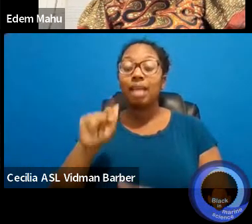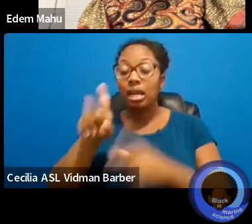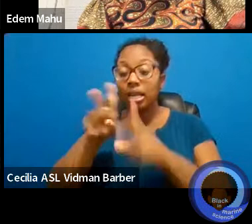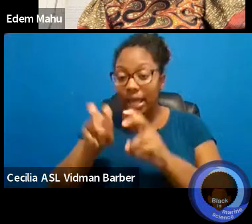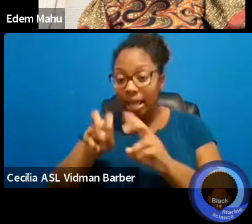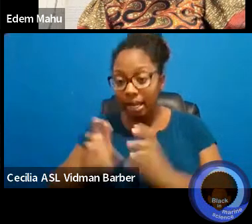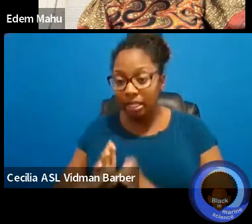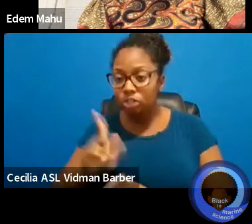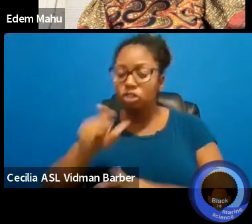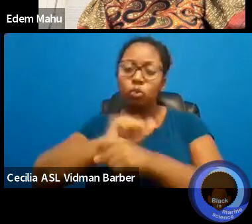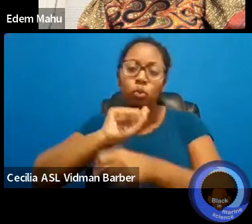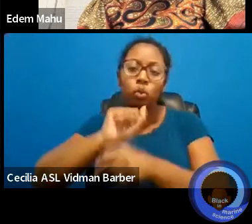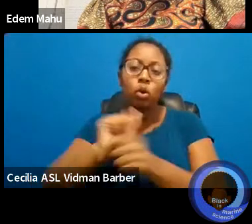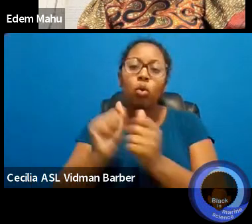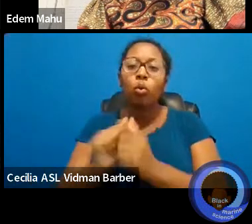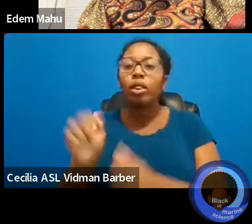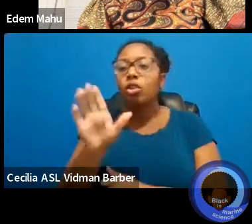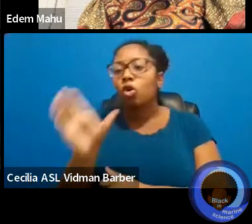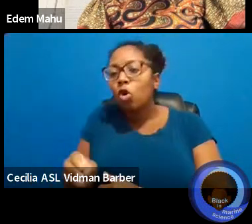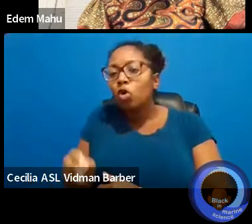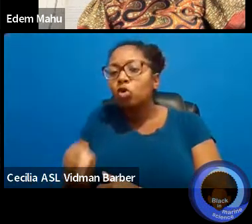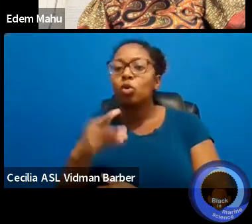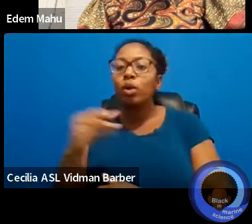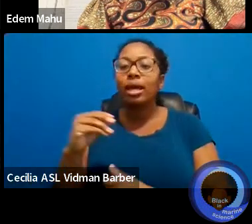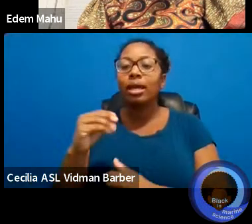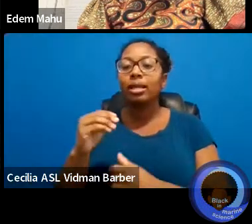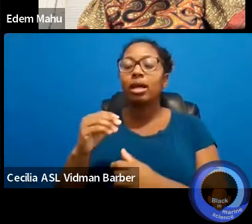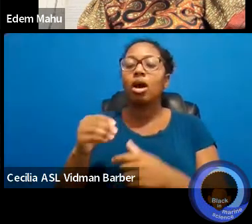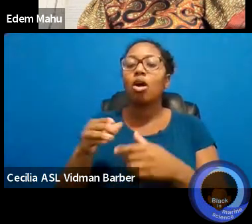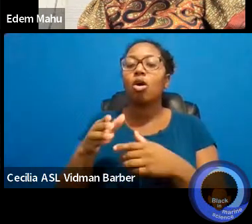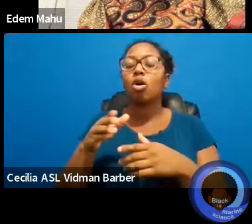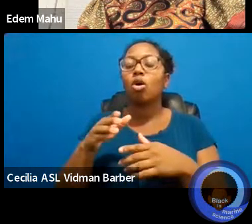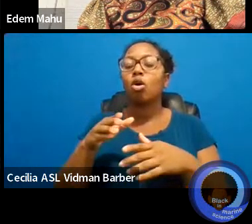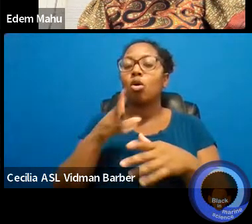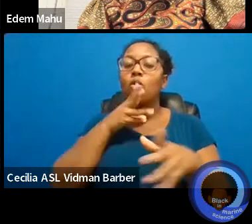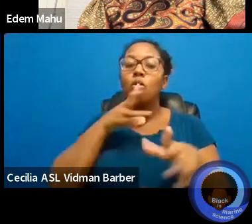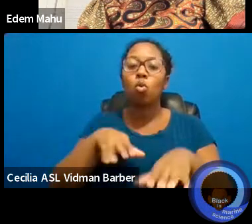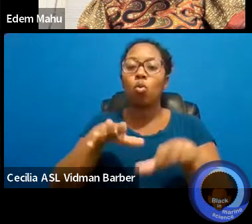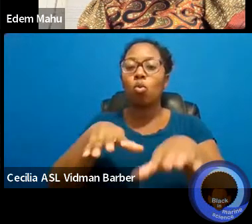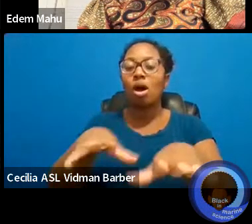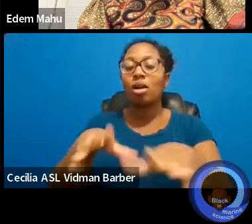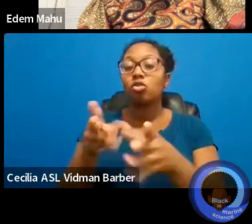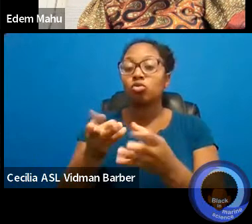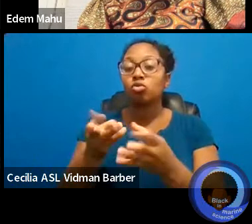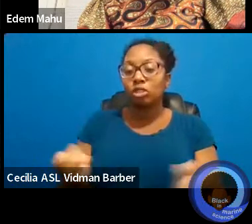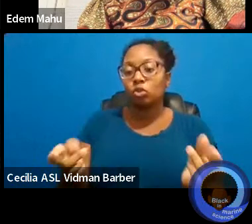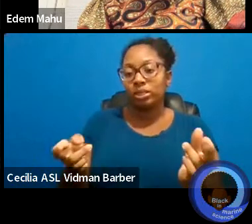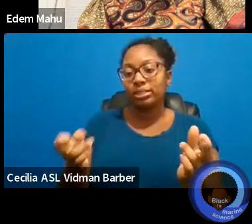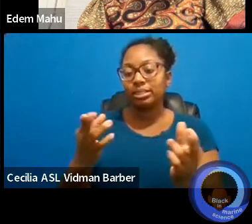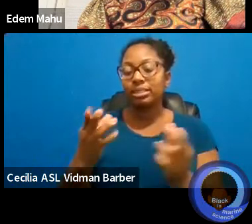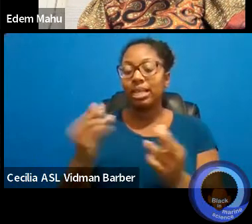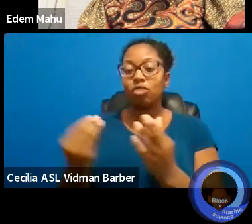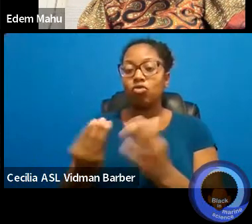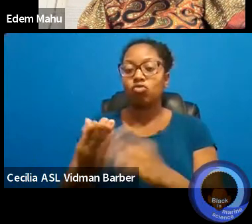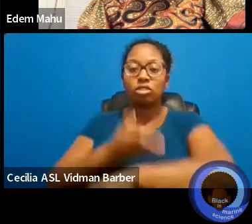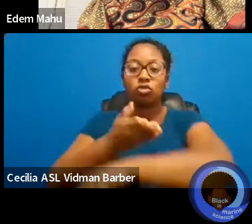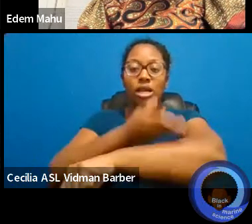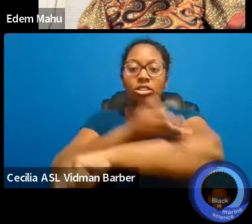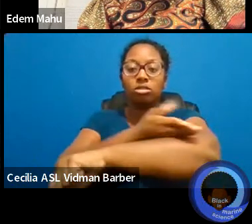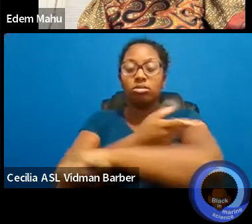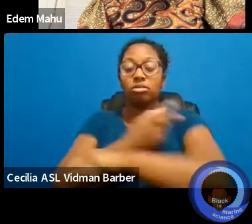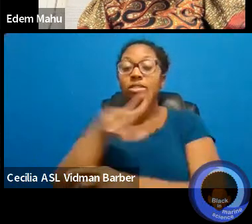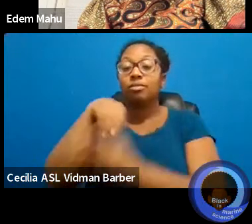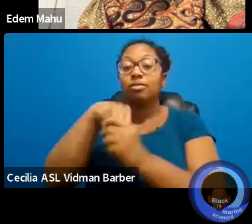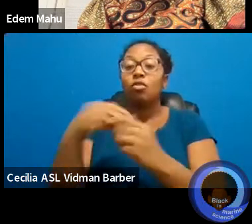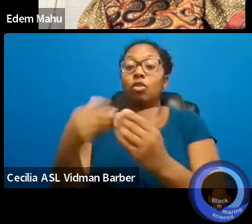she works on coastal and aquatic resources management and wetland restoration. She's also the project coordinator of a new project called